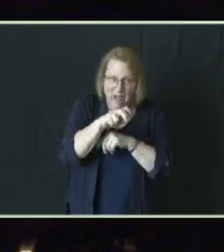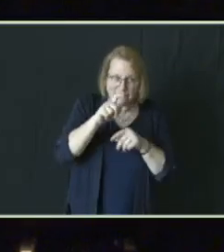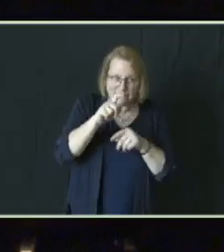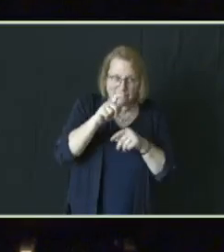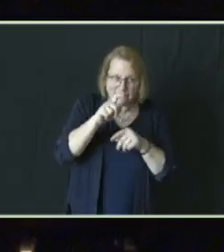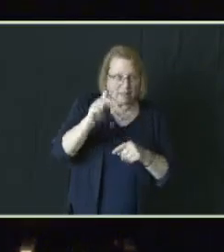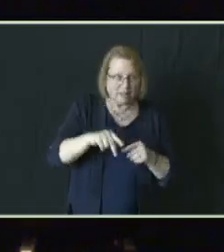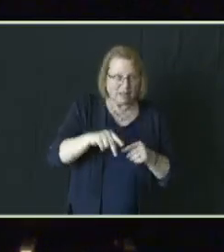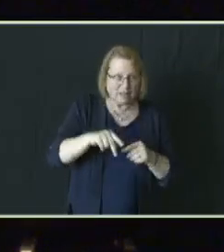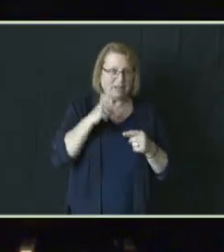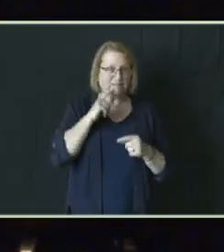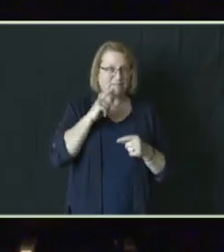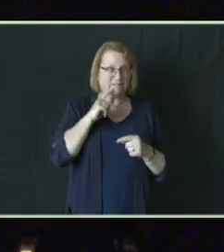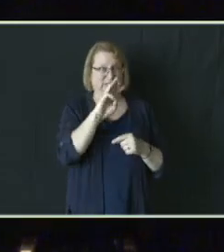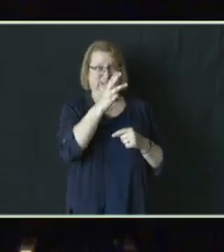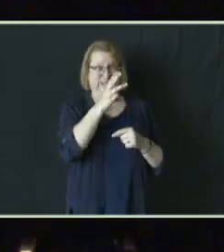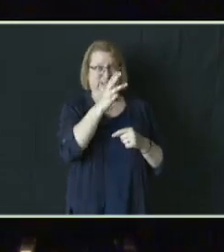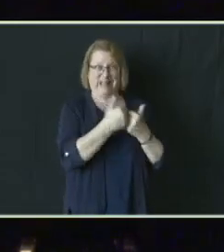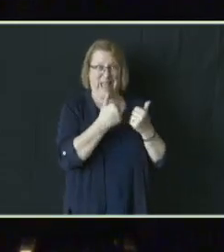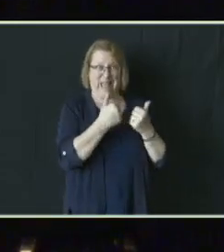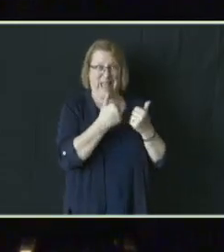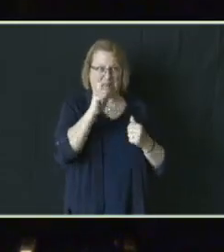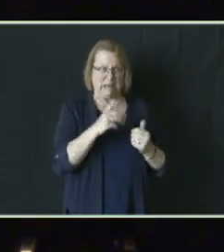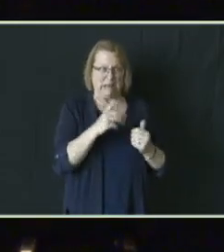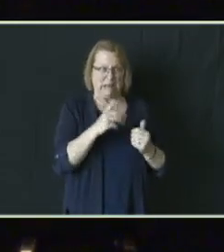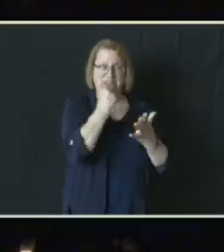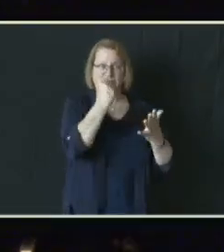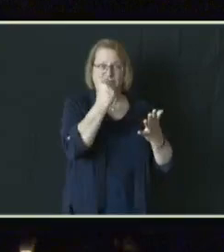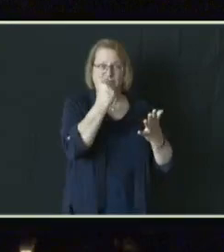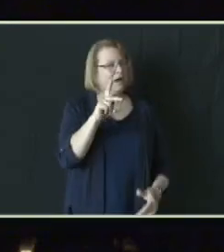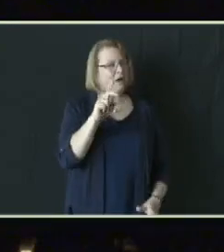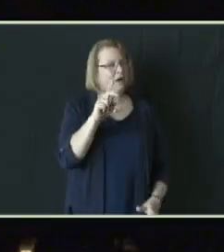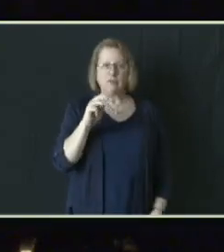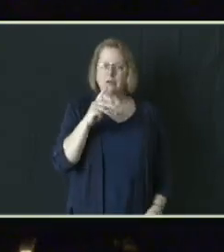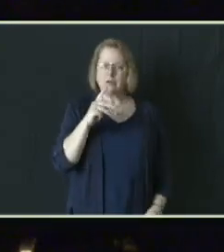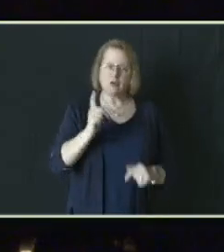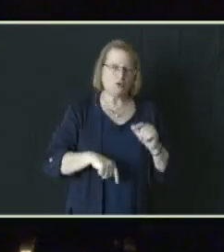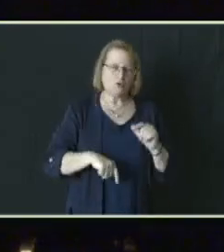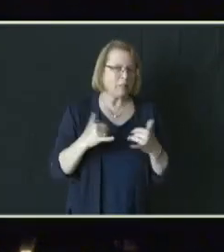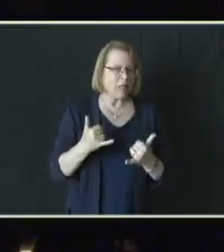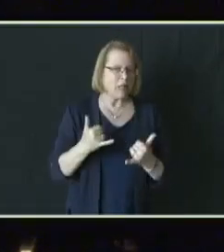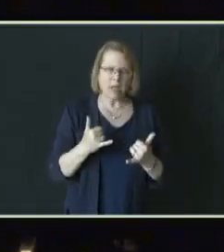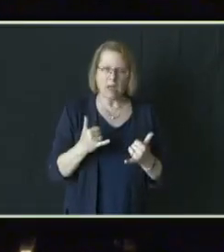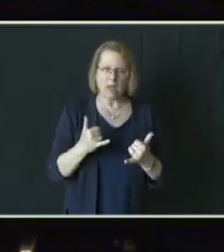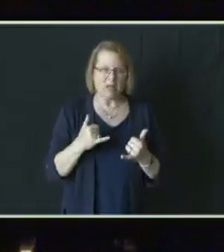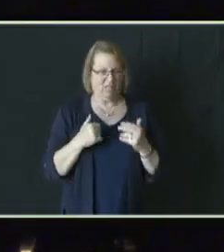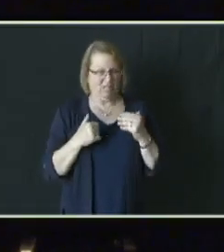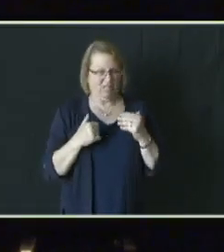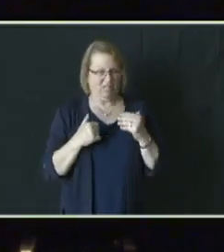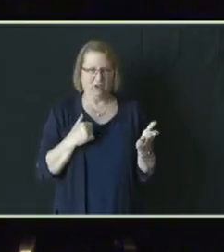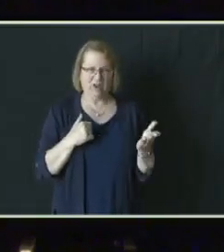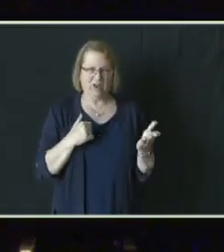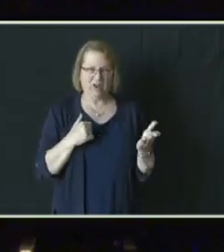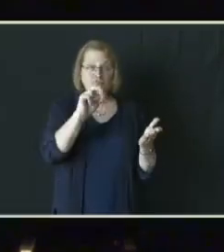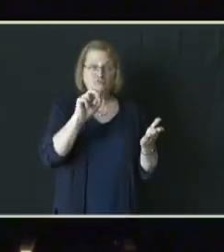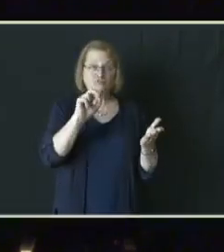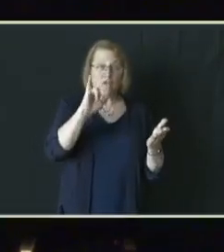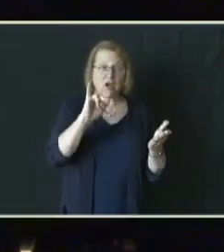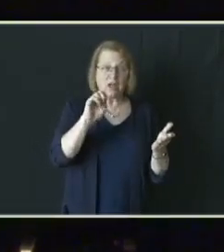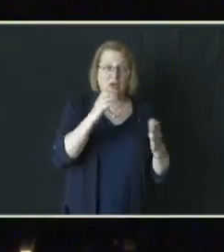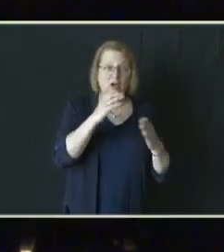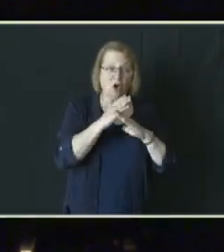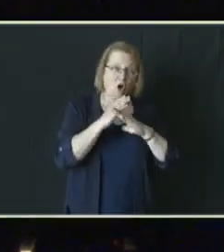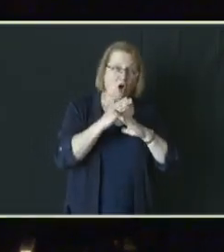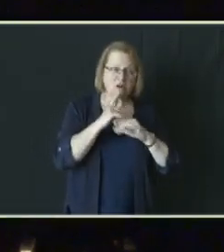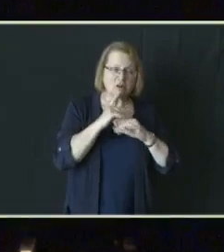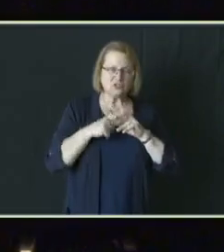to secure the championship, Kareem was unable to play. So on the road, the rookie guard started at